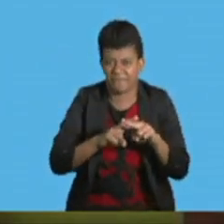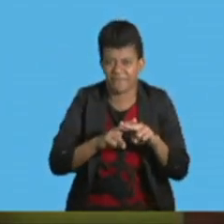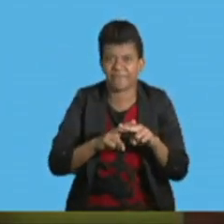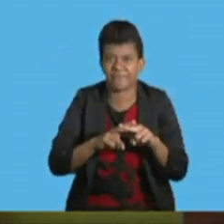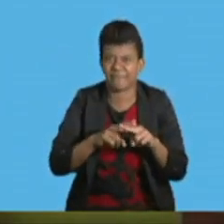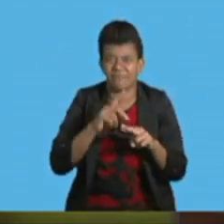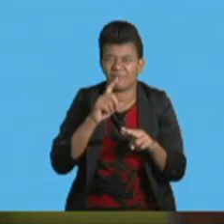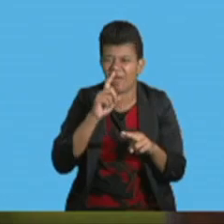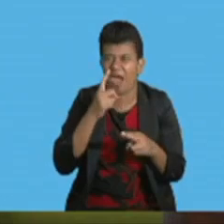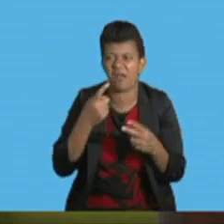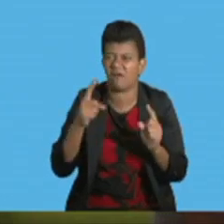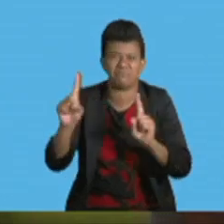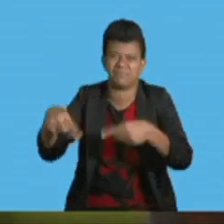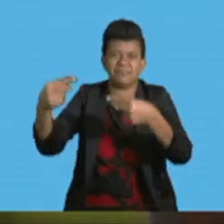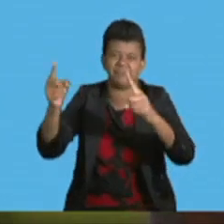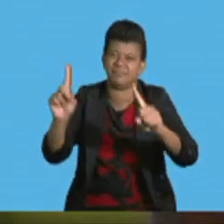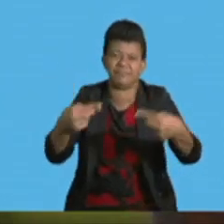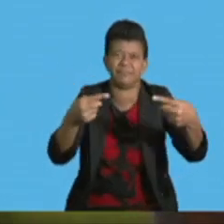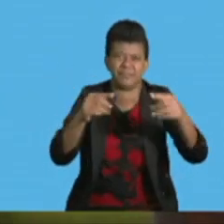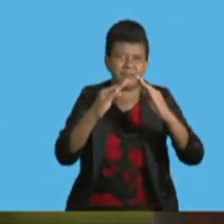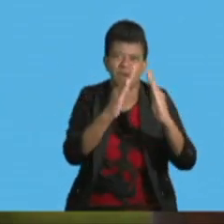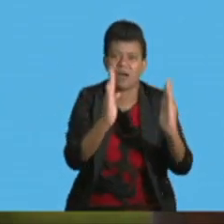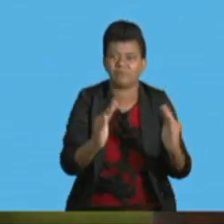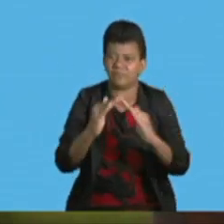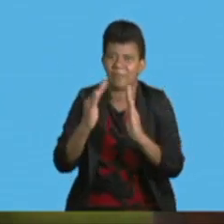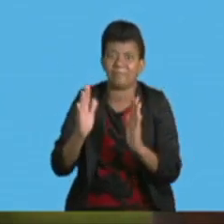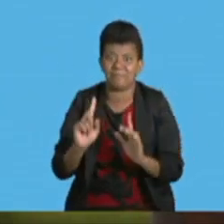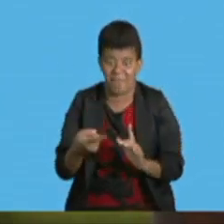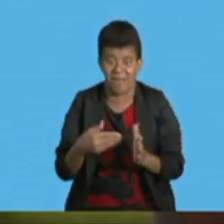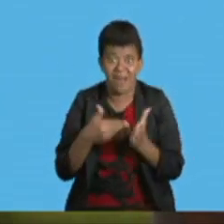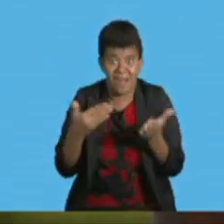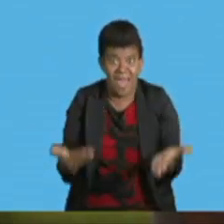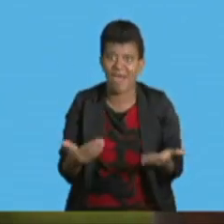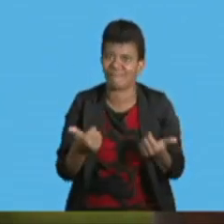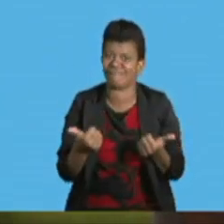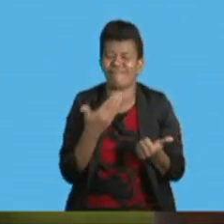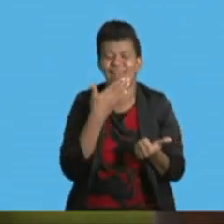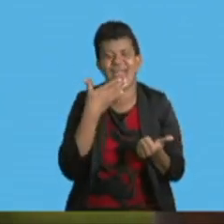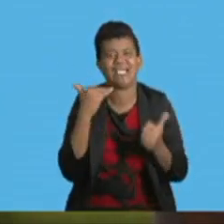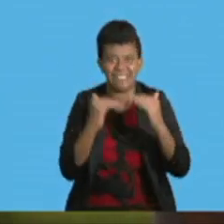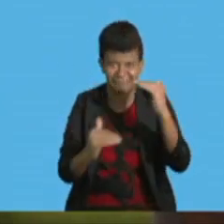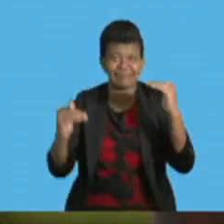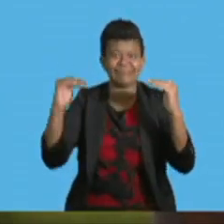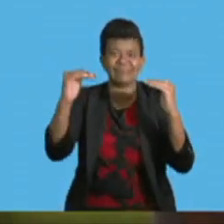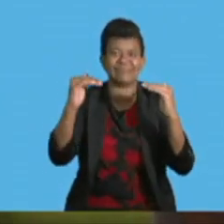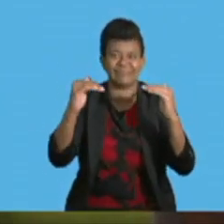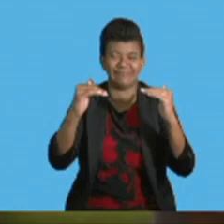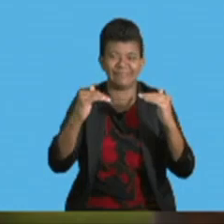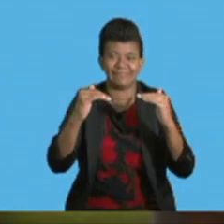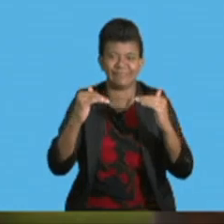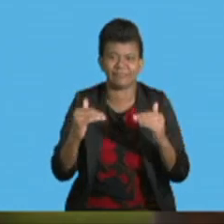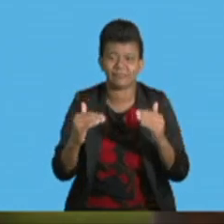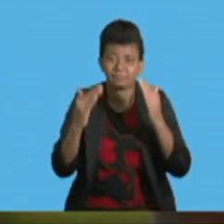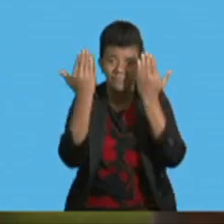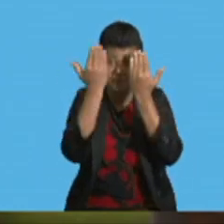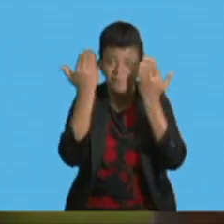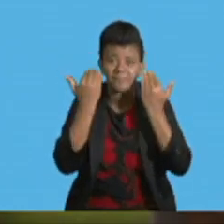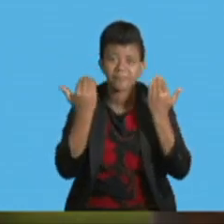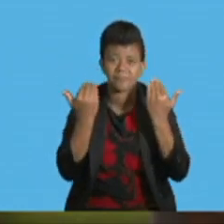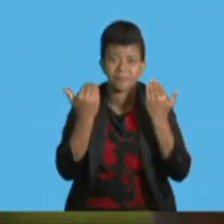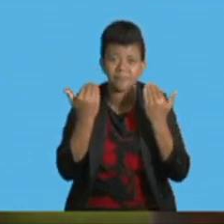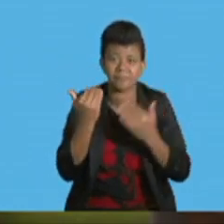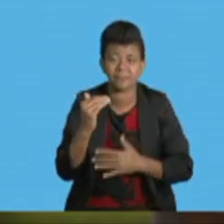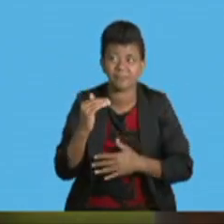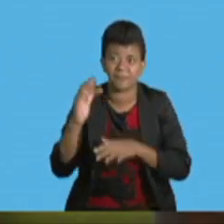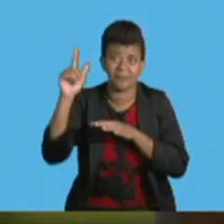the international arena as we have been so far. Honourable Speaker, the Monasabu hydroelectric scheme